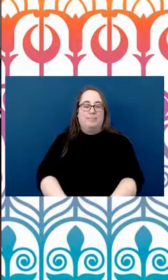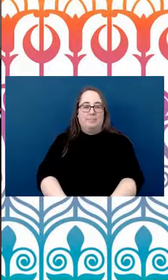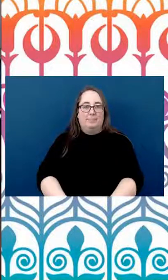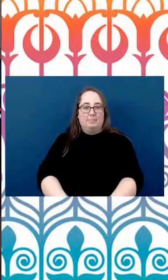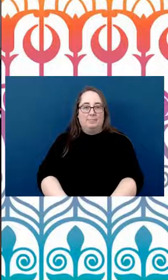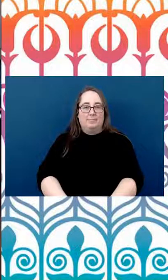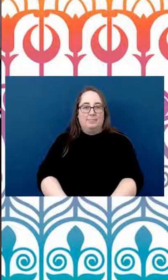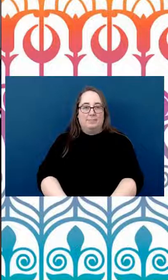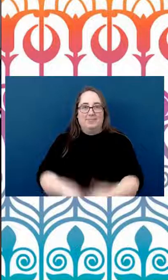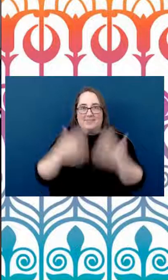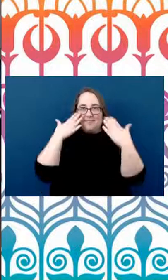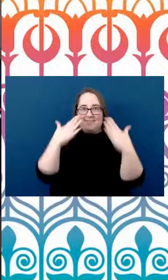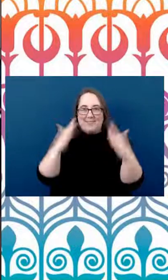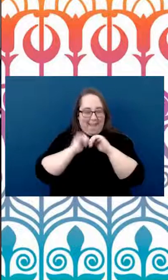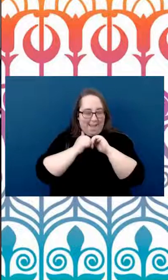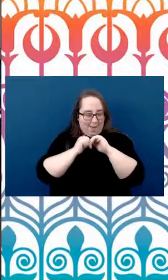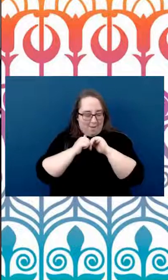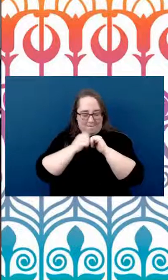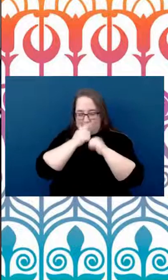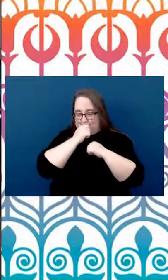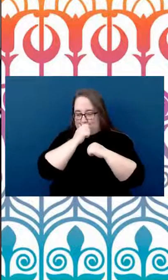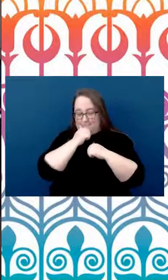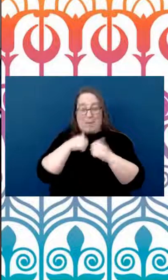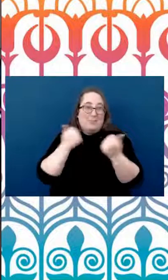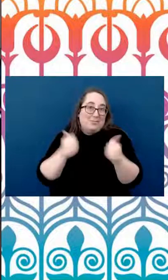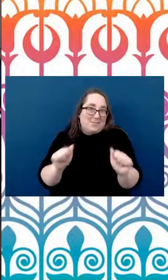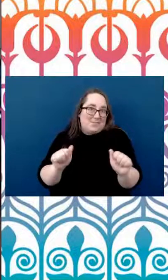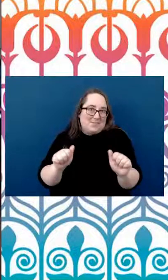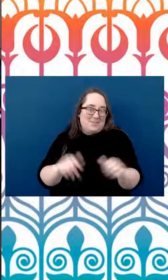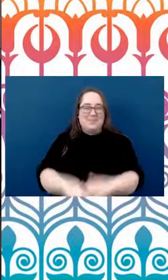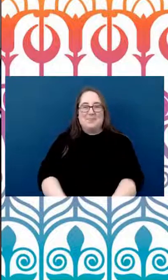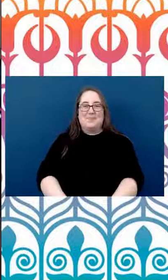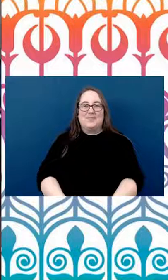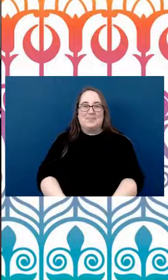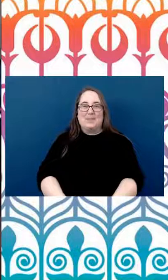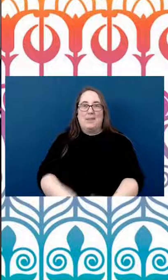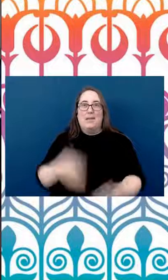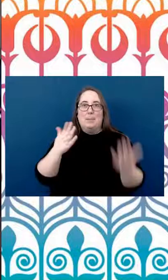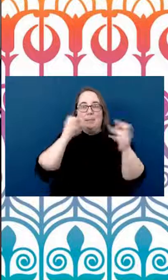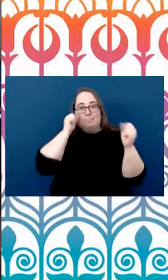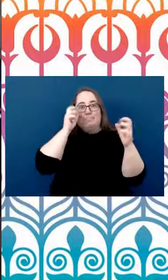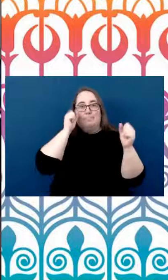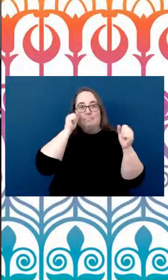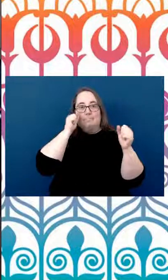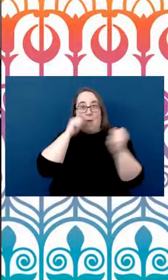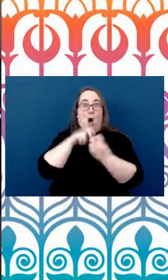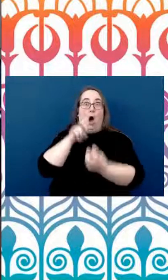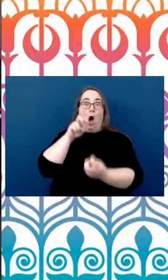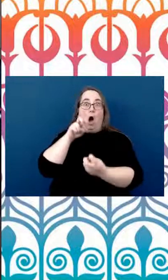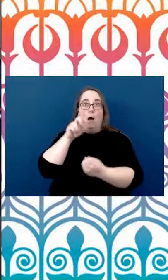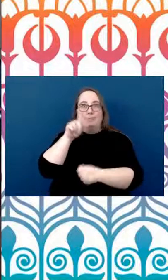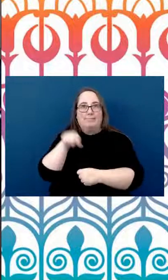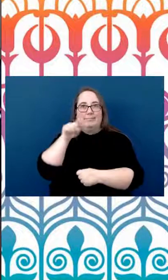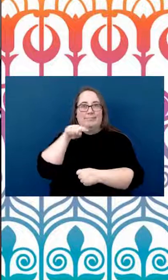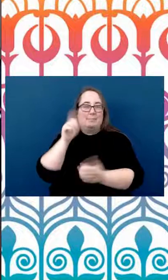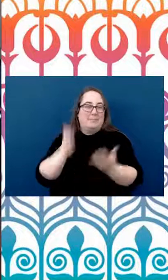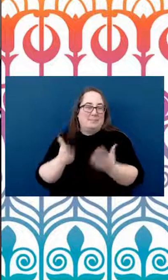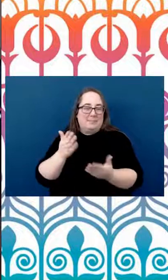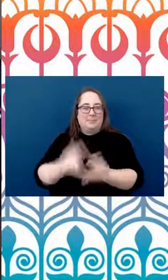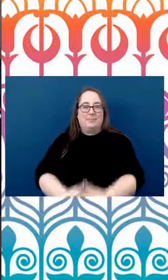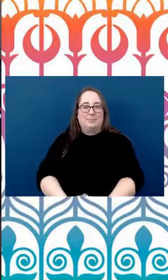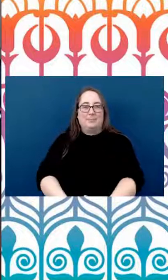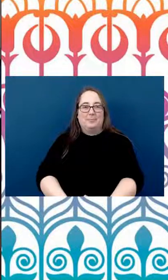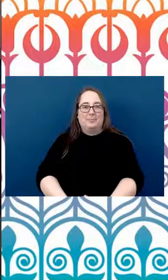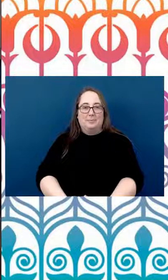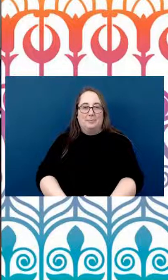I don't know. I'm gonna try. Maybe it's gonna be surprised. Like, let me see. Does